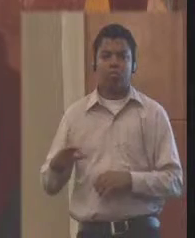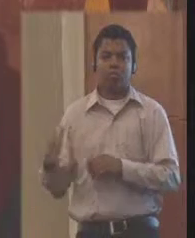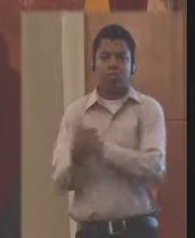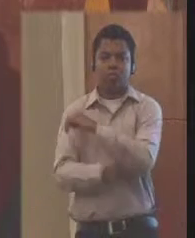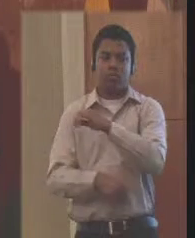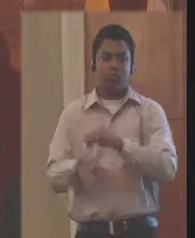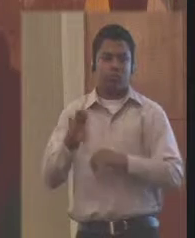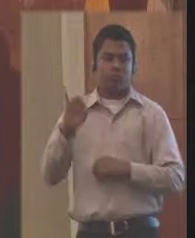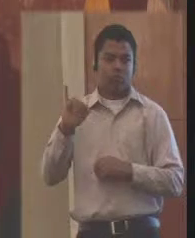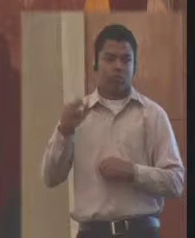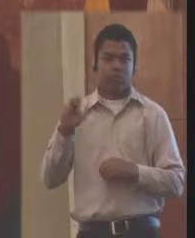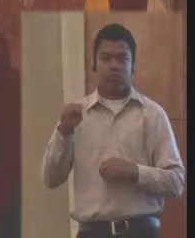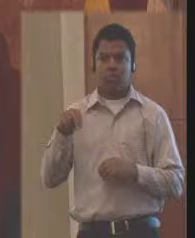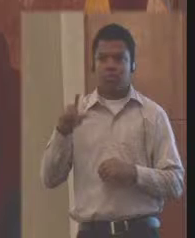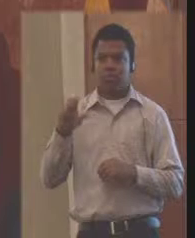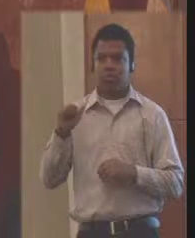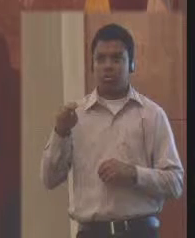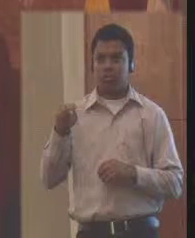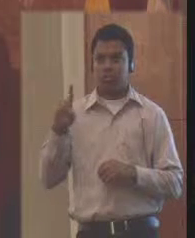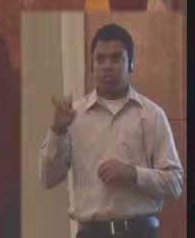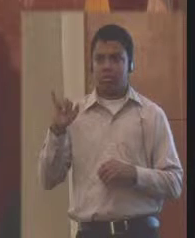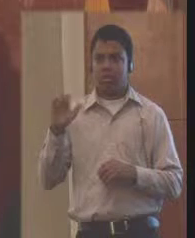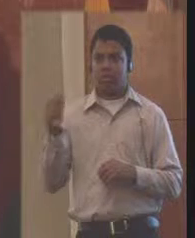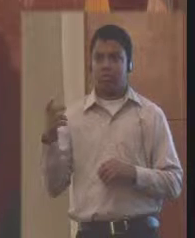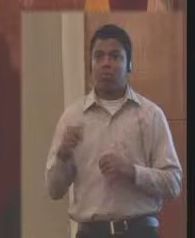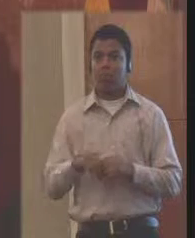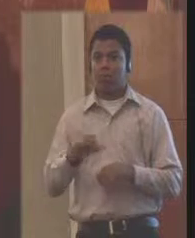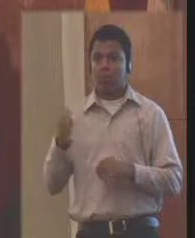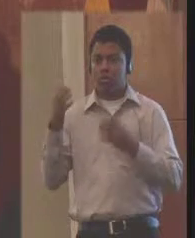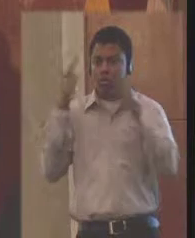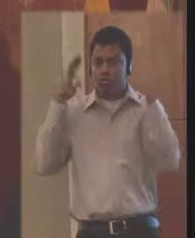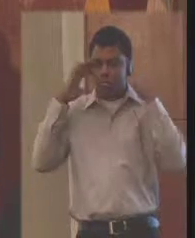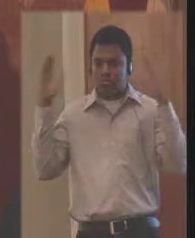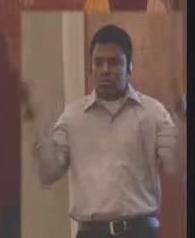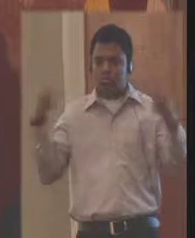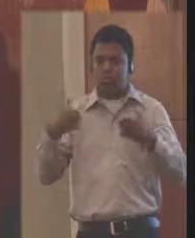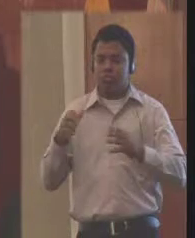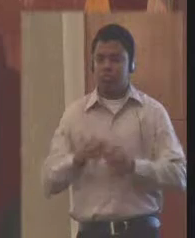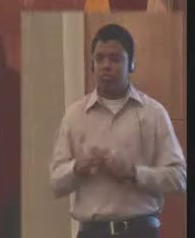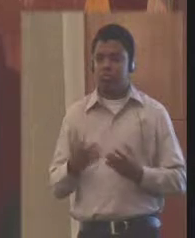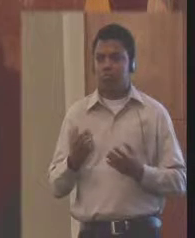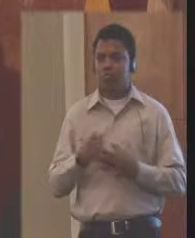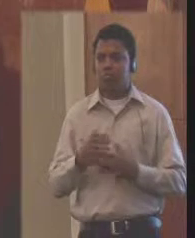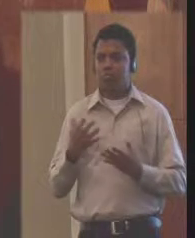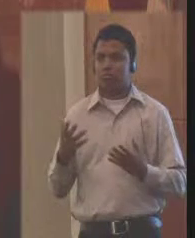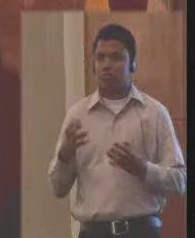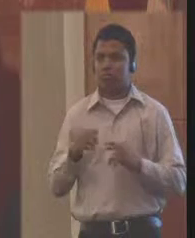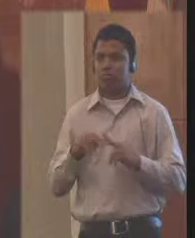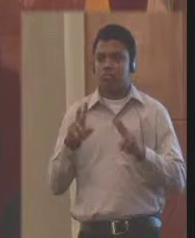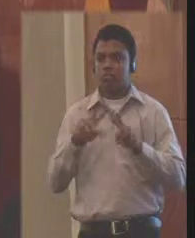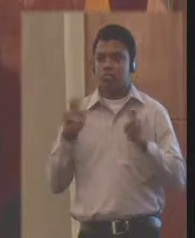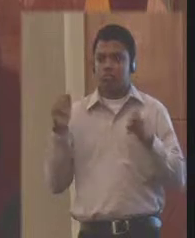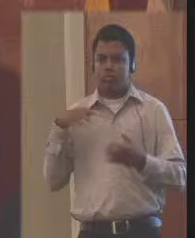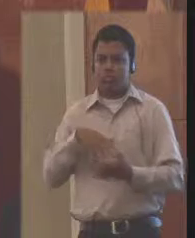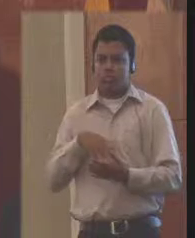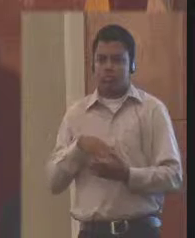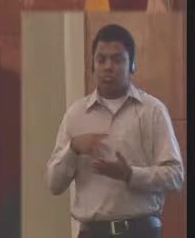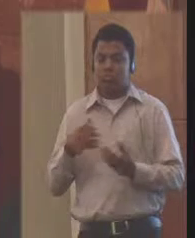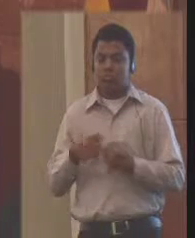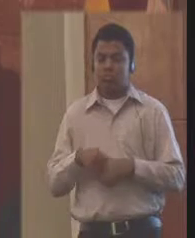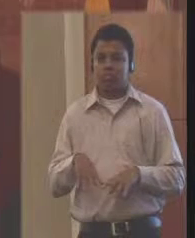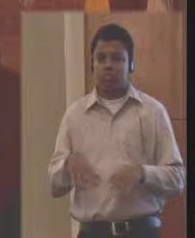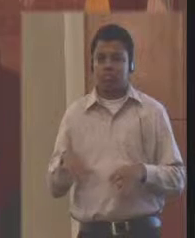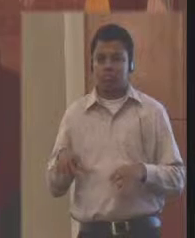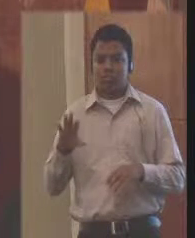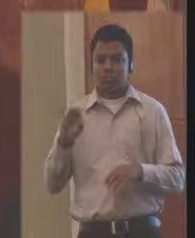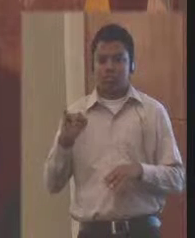approach. And it's a very good case study because here the vulnerability in Finland isn't so much to major